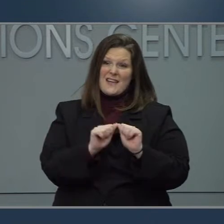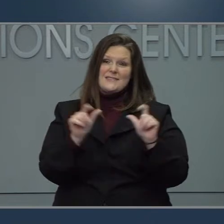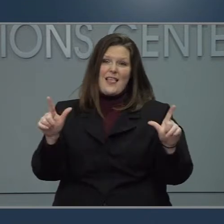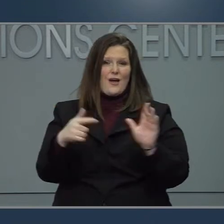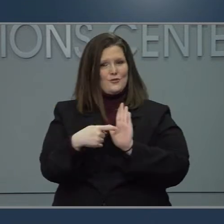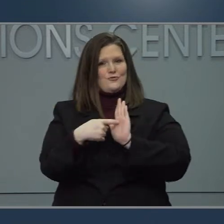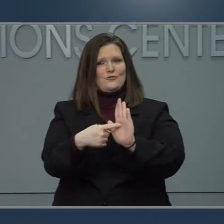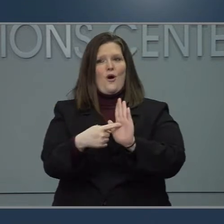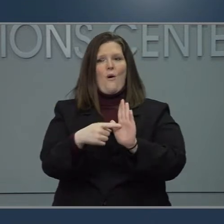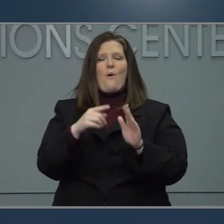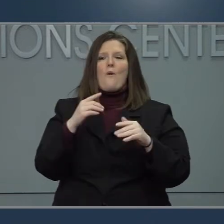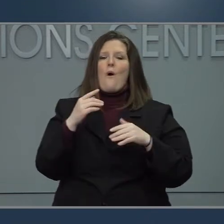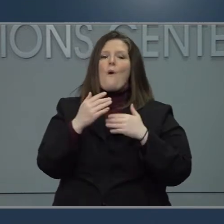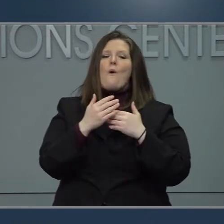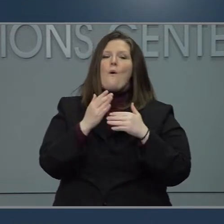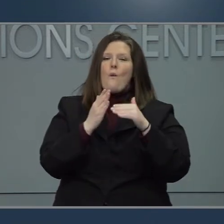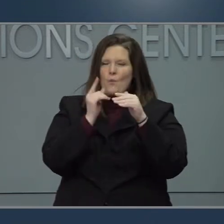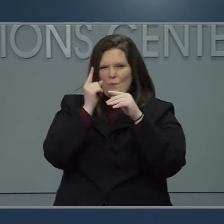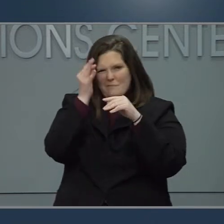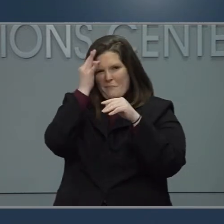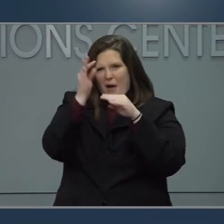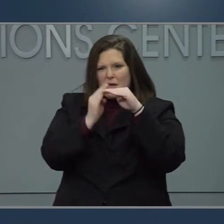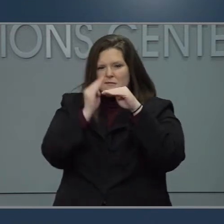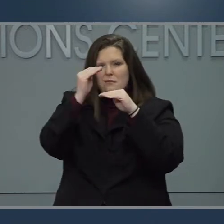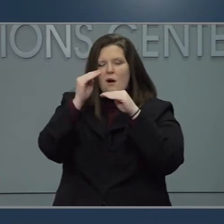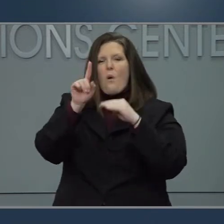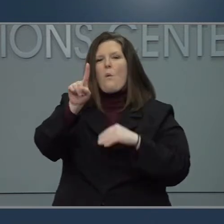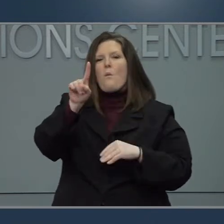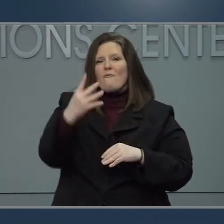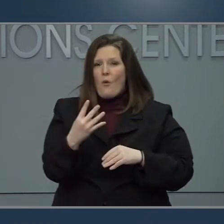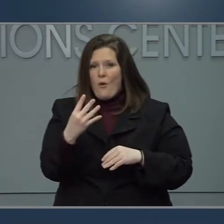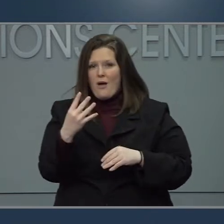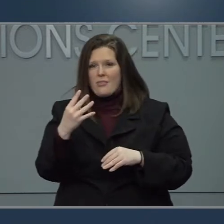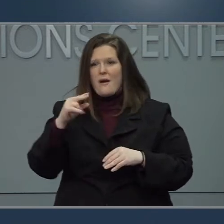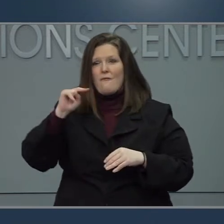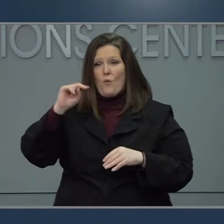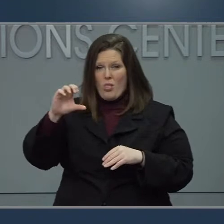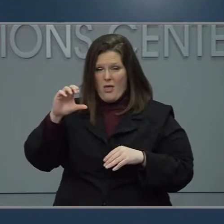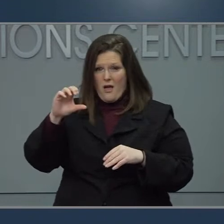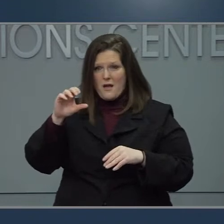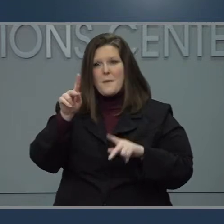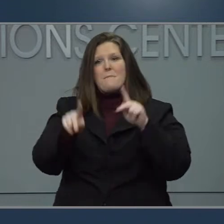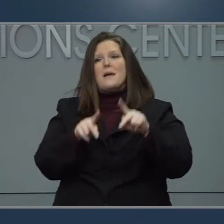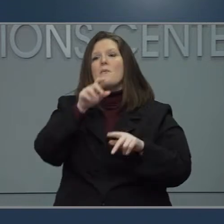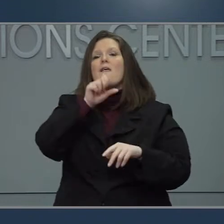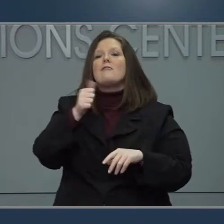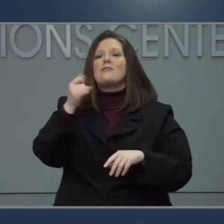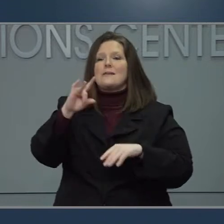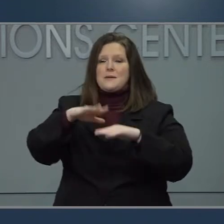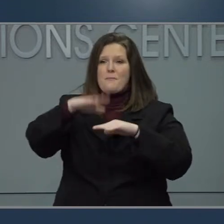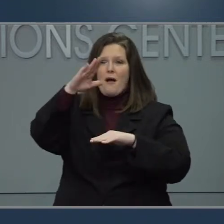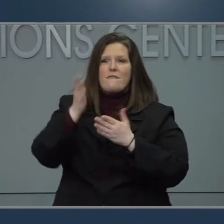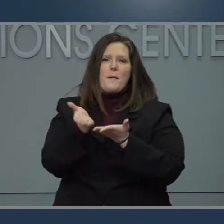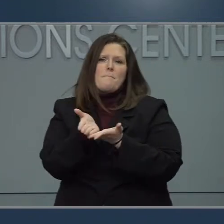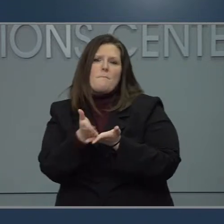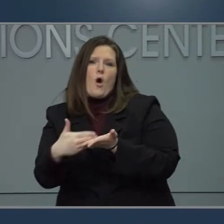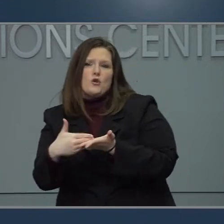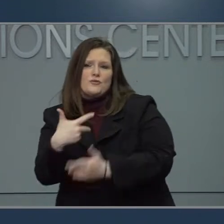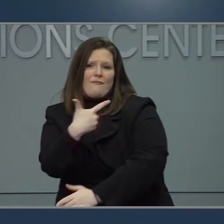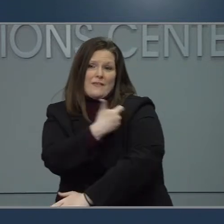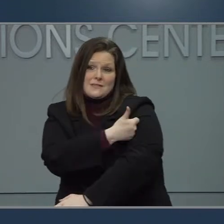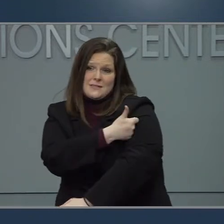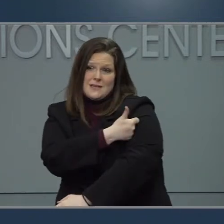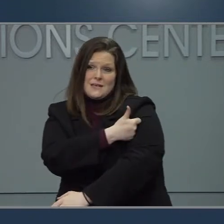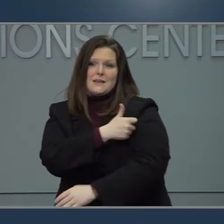over a quarter of all North Carolinians 18 and over are at least partially vaccinated, and 16% are fully